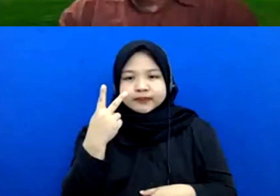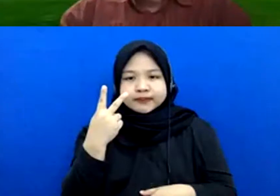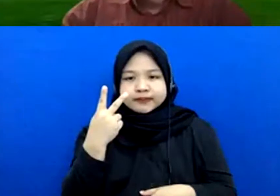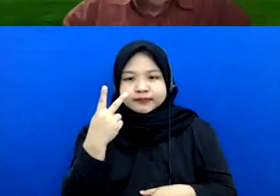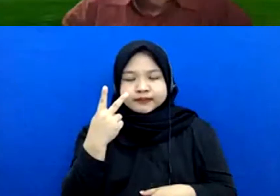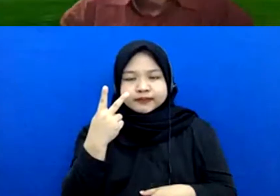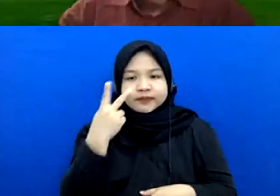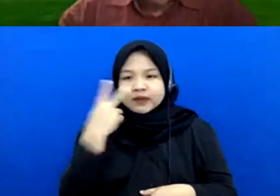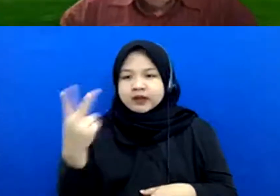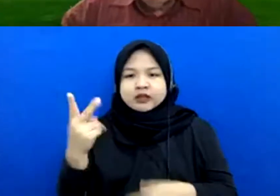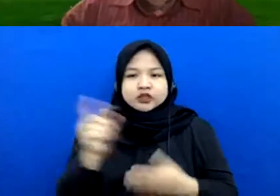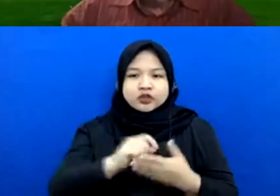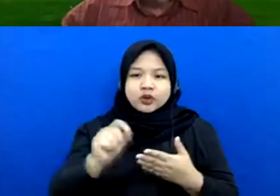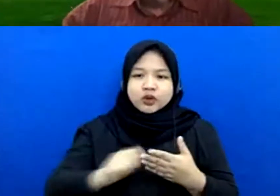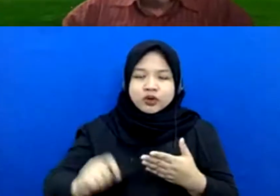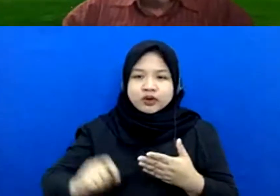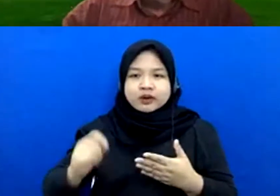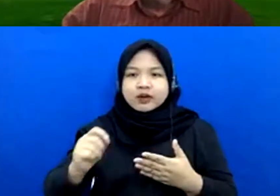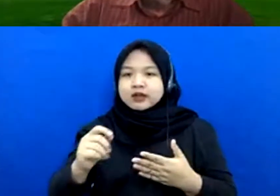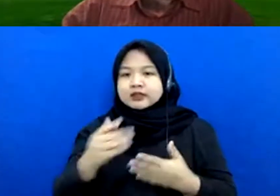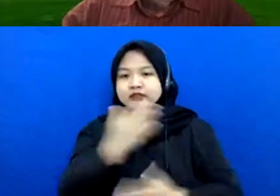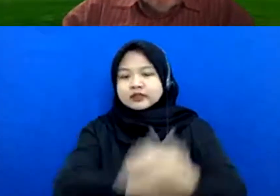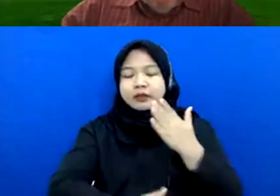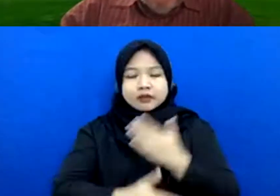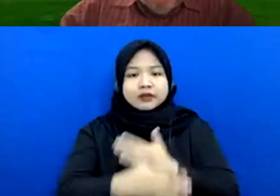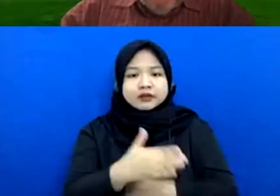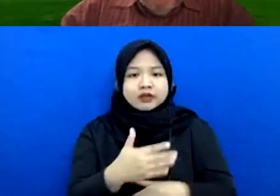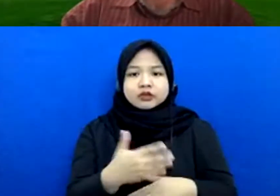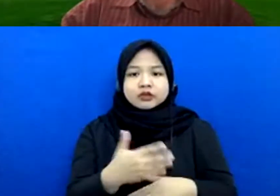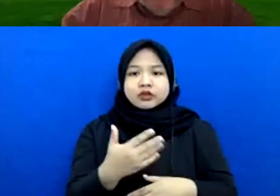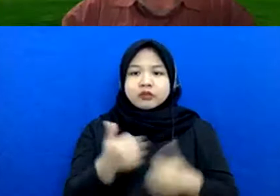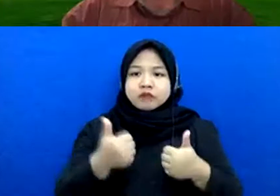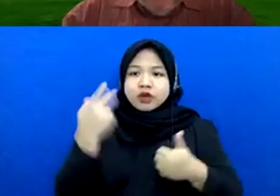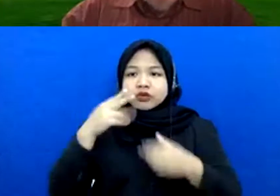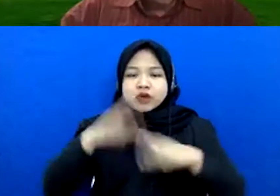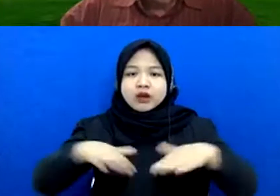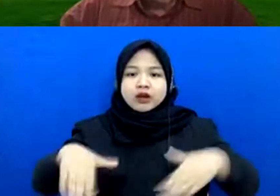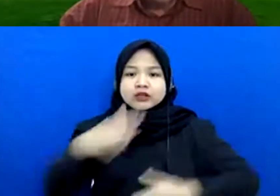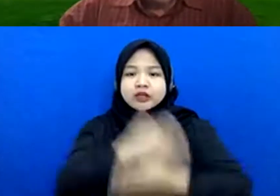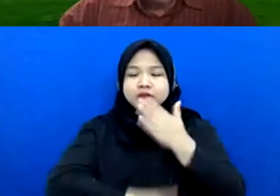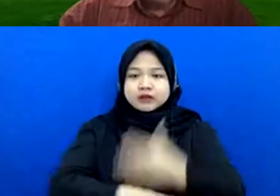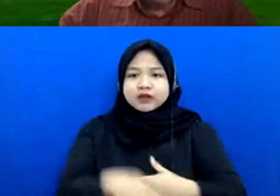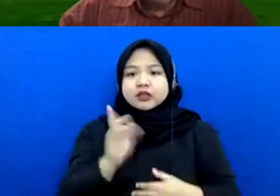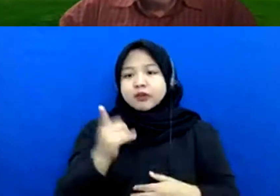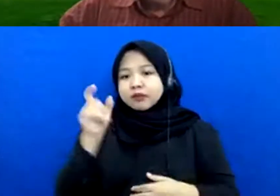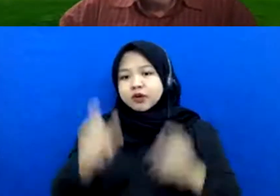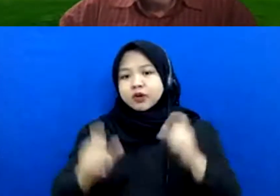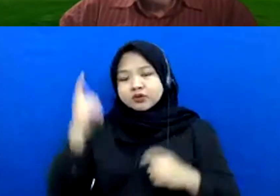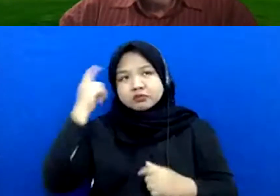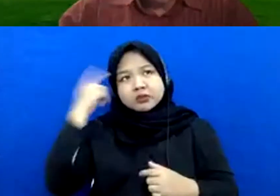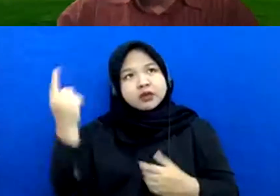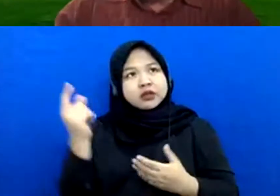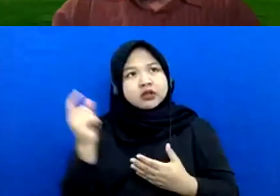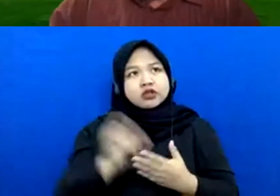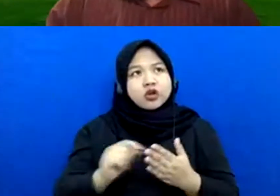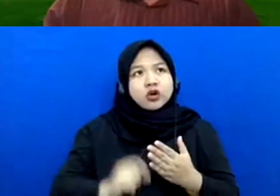the school for disability children. Because maybe some people think, some schools think